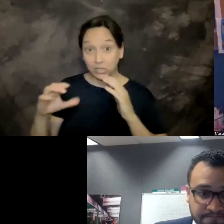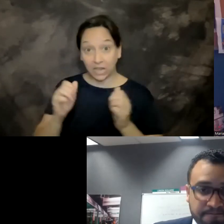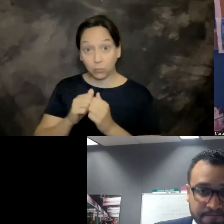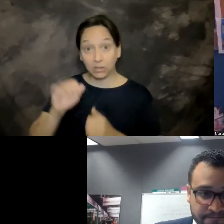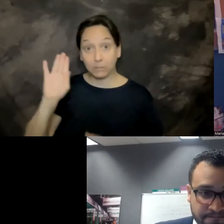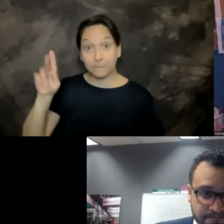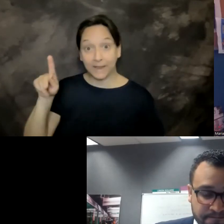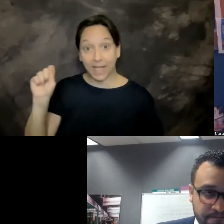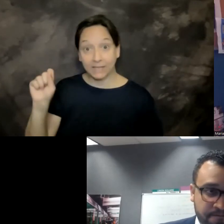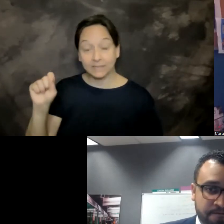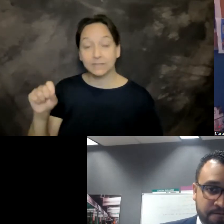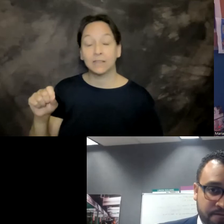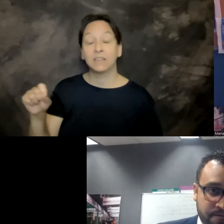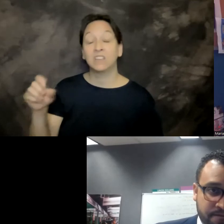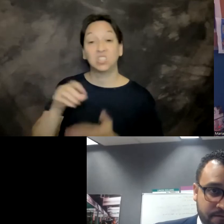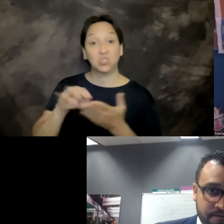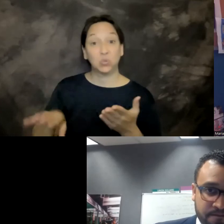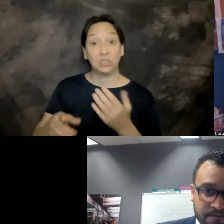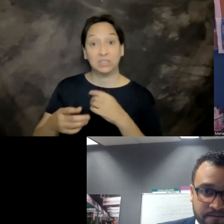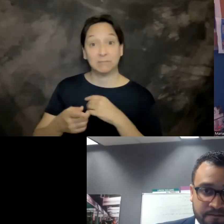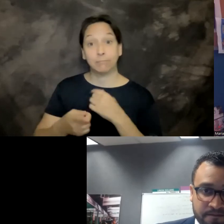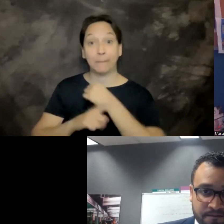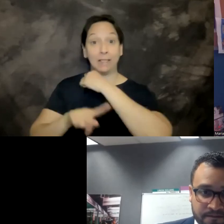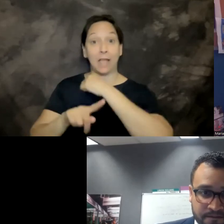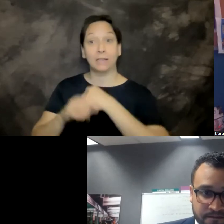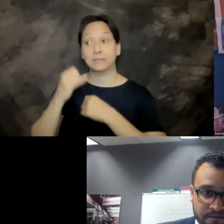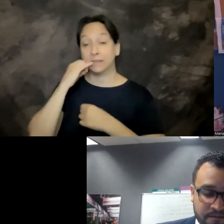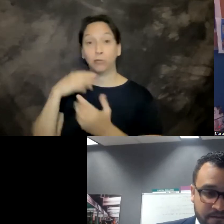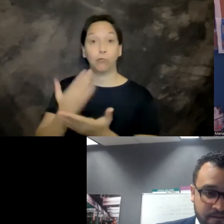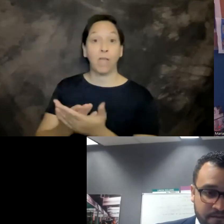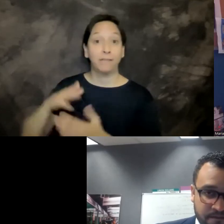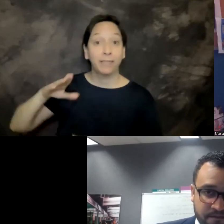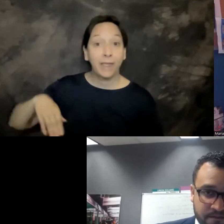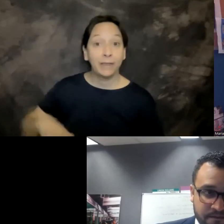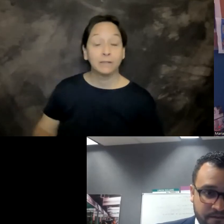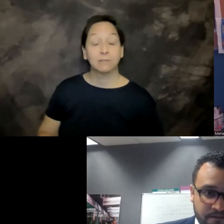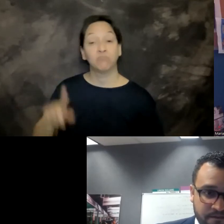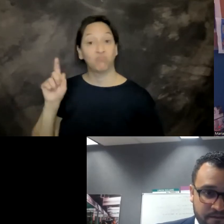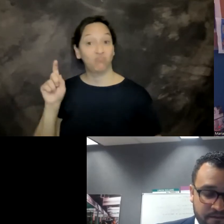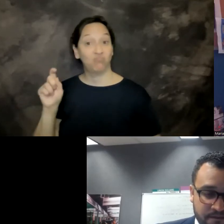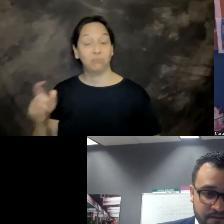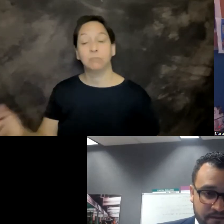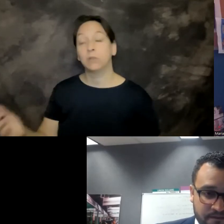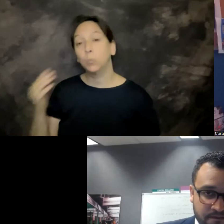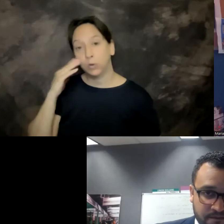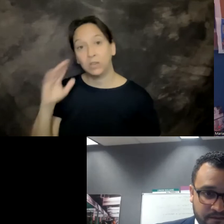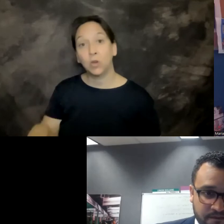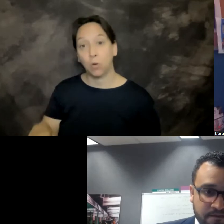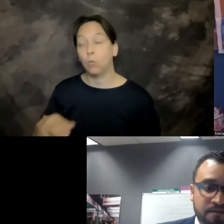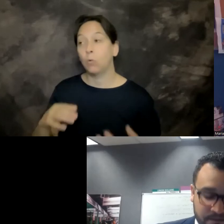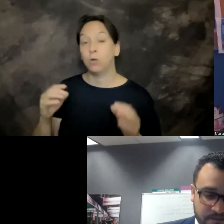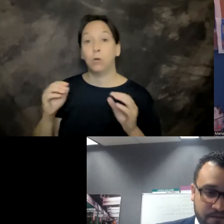BPS, and are students going to be penalized if there are tardiness going into school, because we do know that there will be an overflow, as